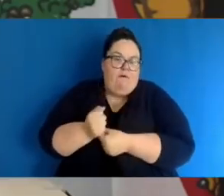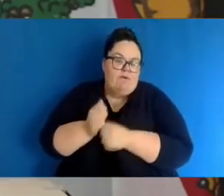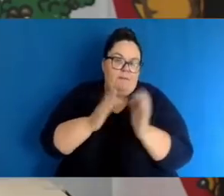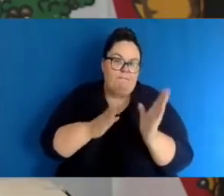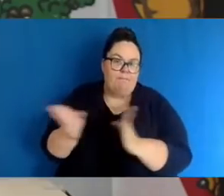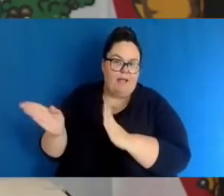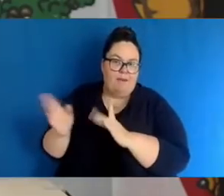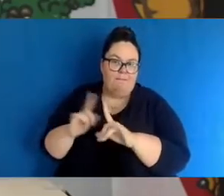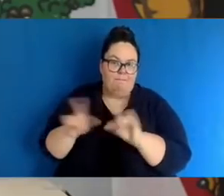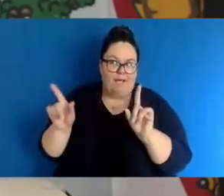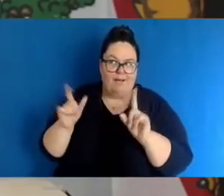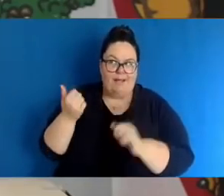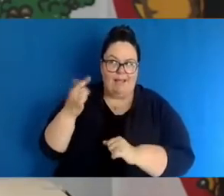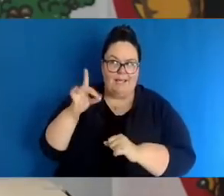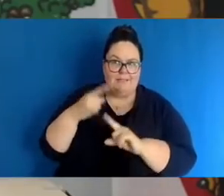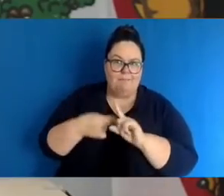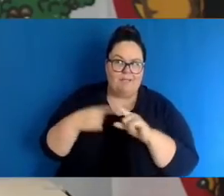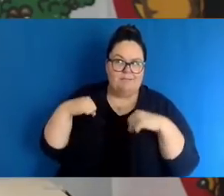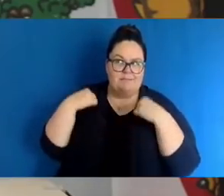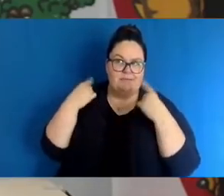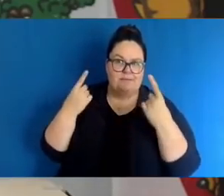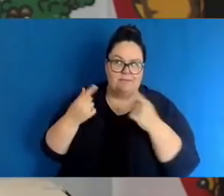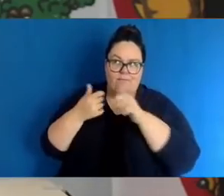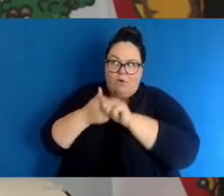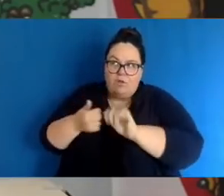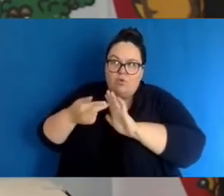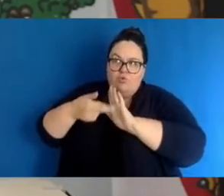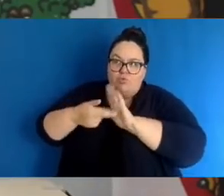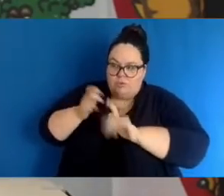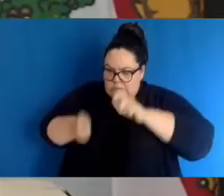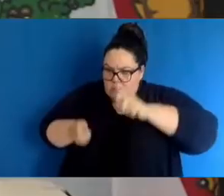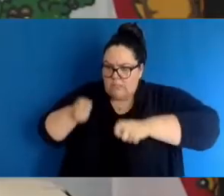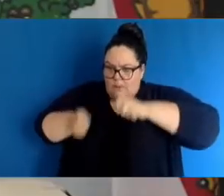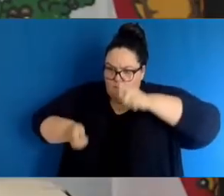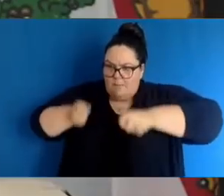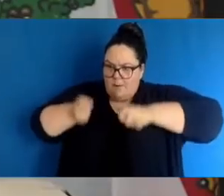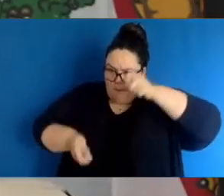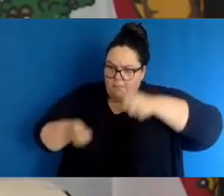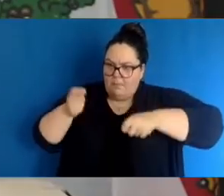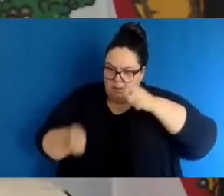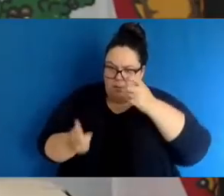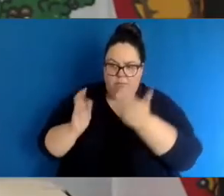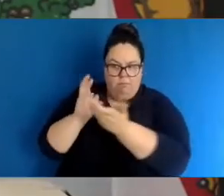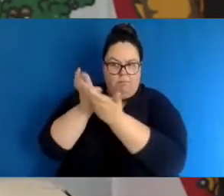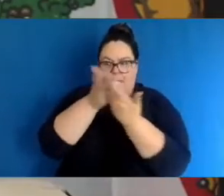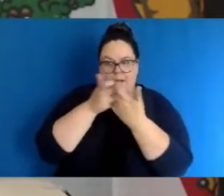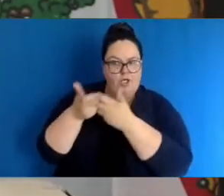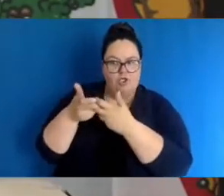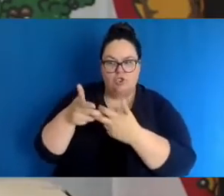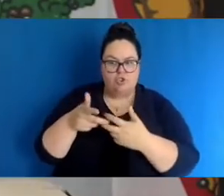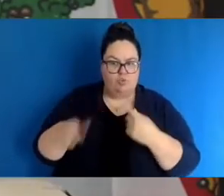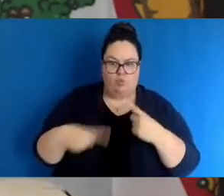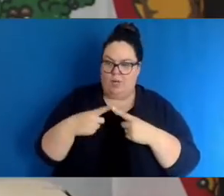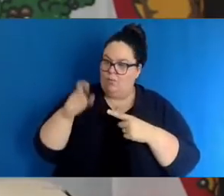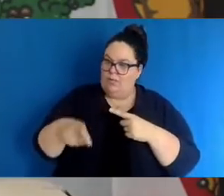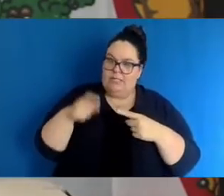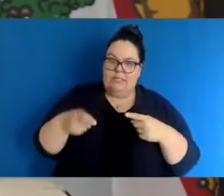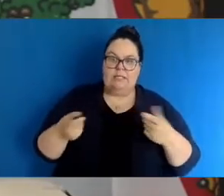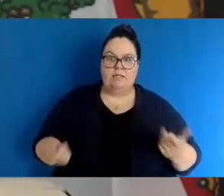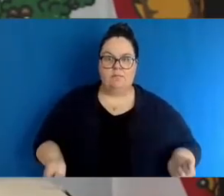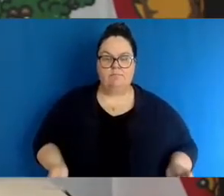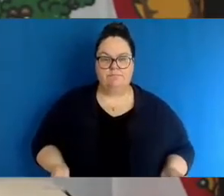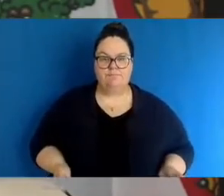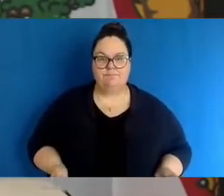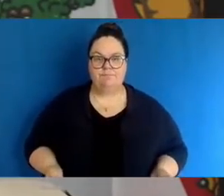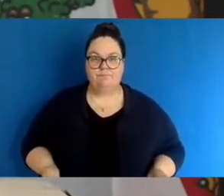have lived through 18 months of having to adjust and adapt, as factors rear their